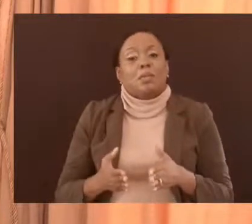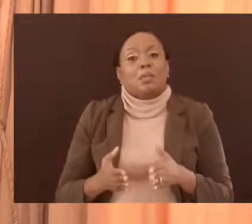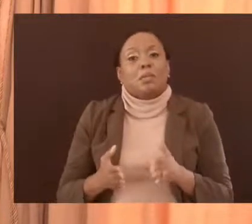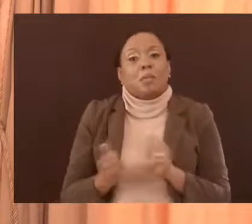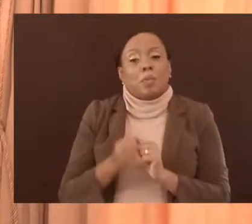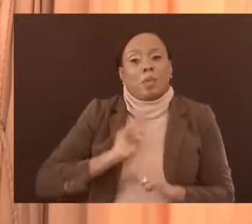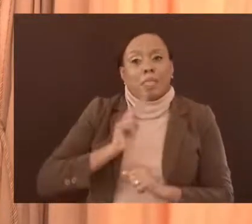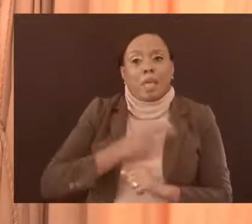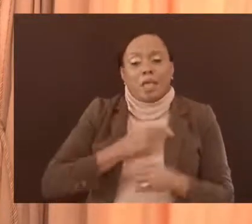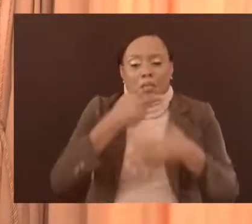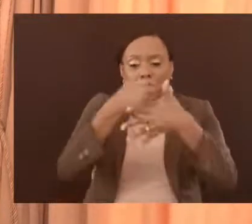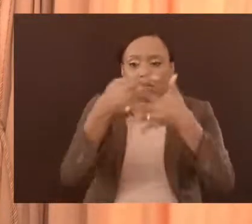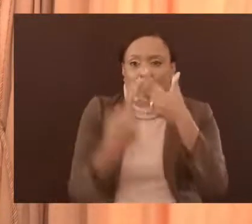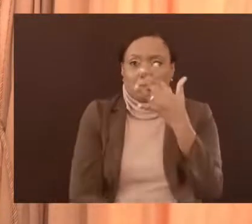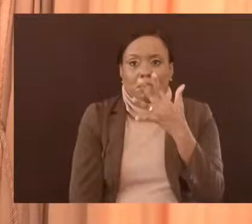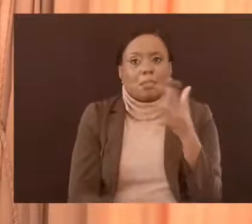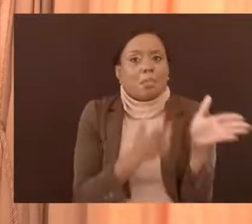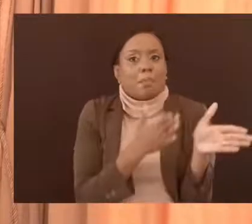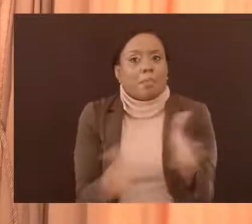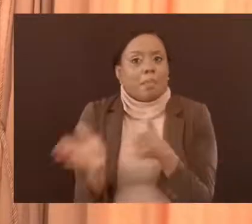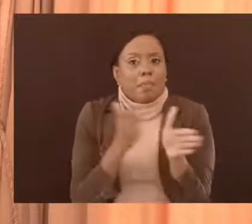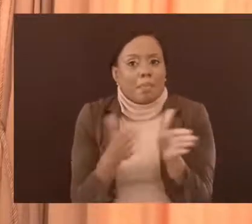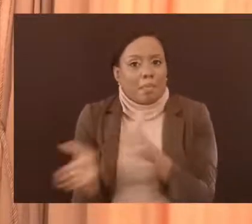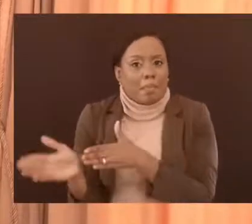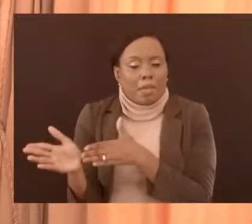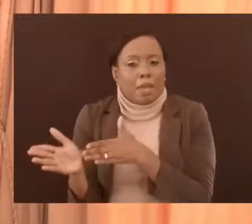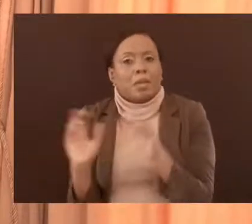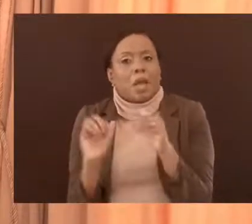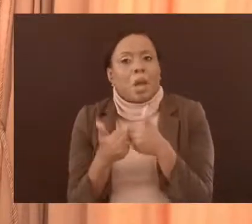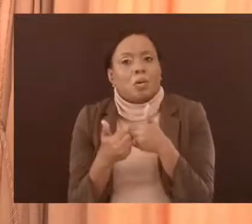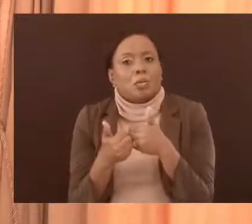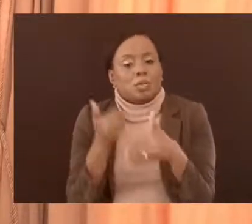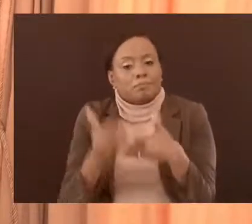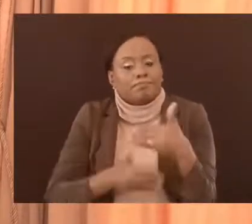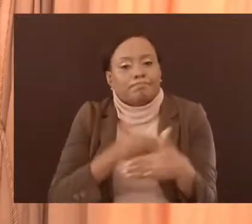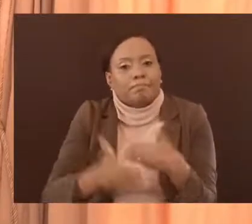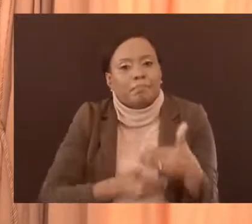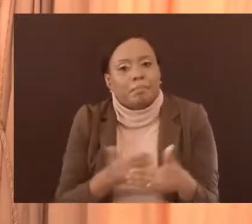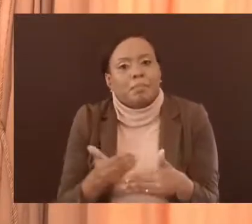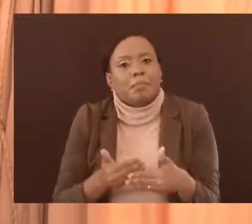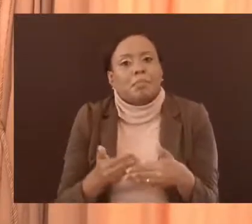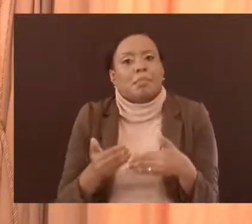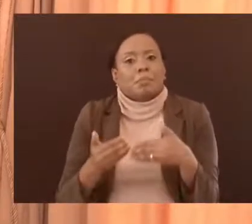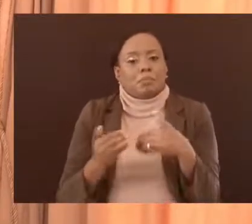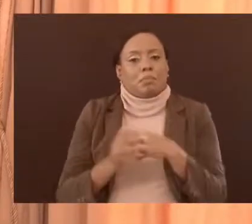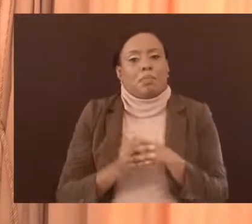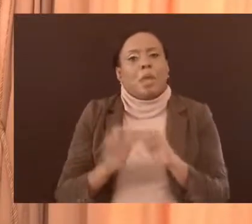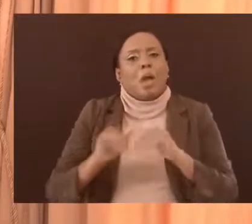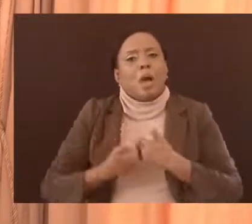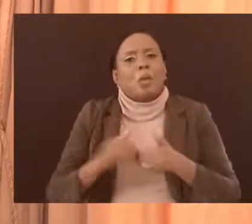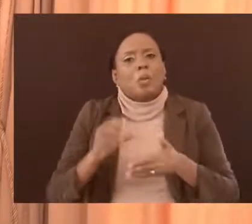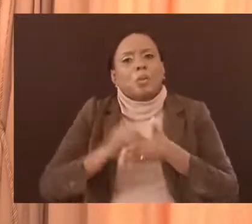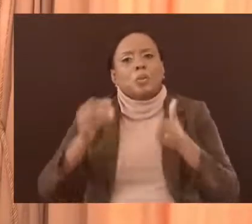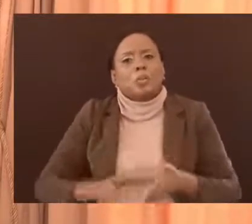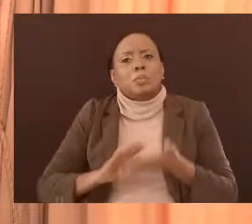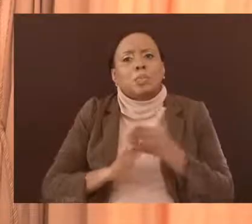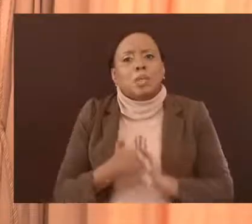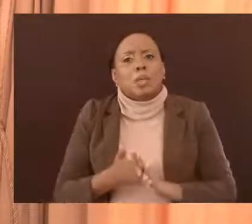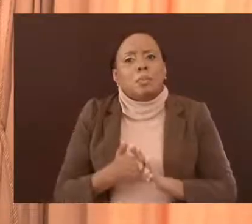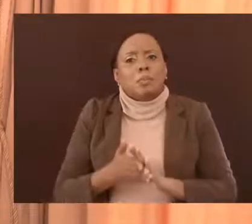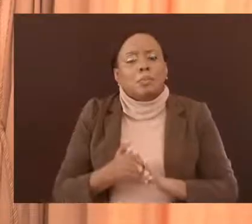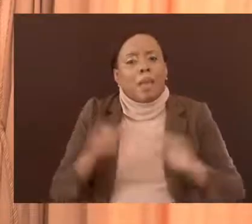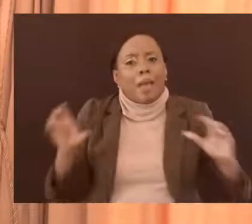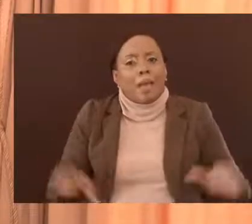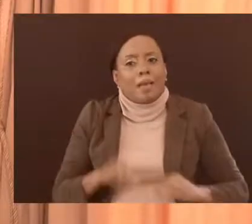she has already outlined the plan of action moving forward to get our students active. One of them, I